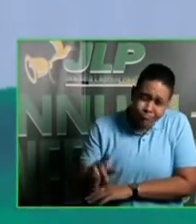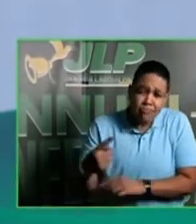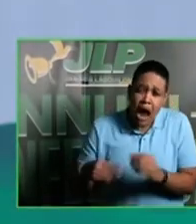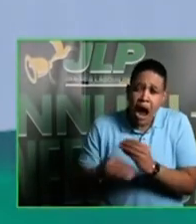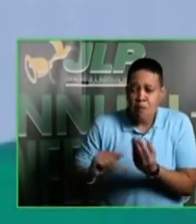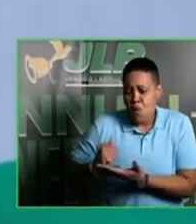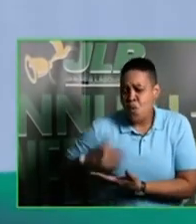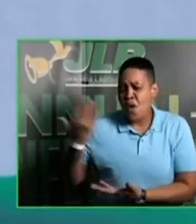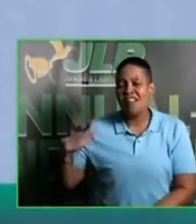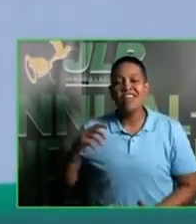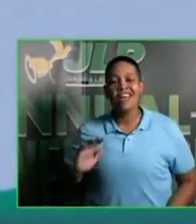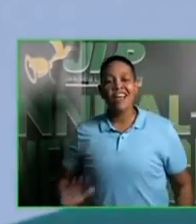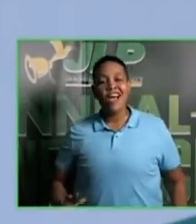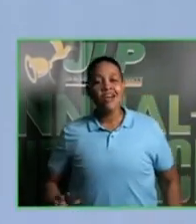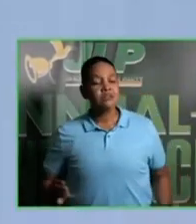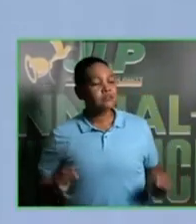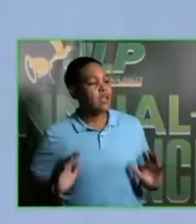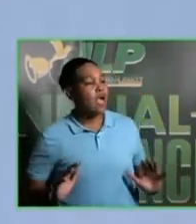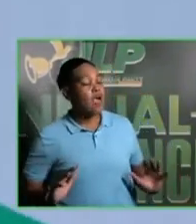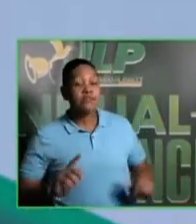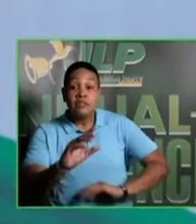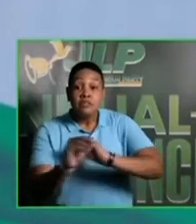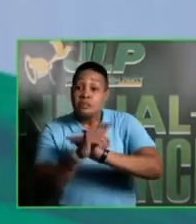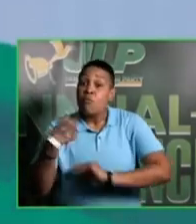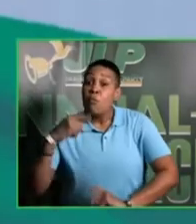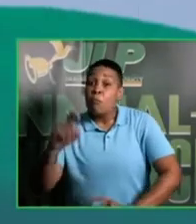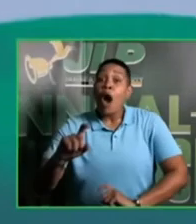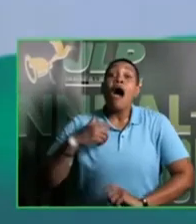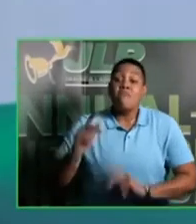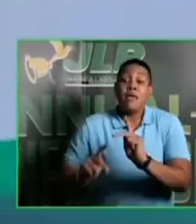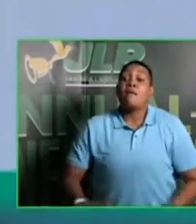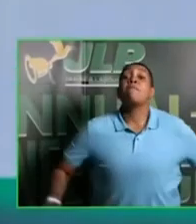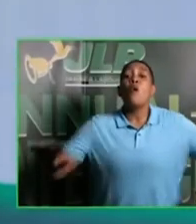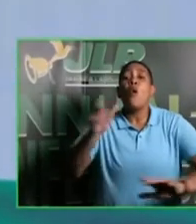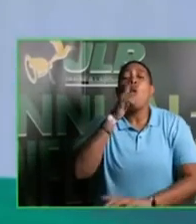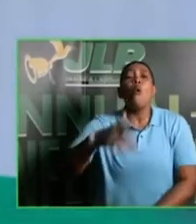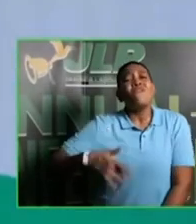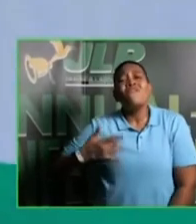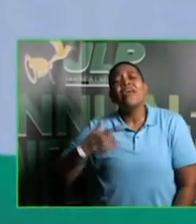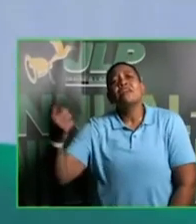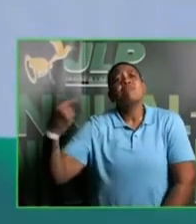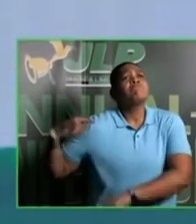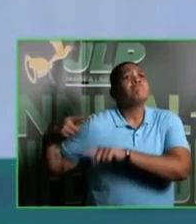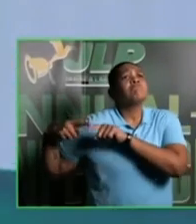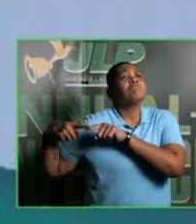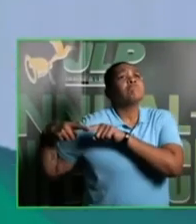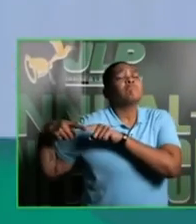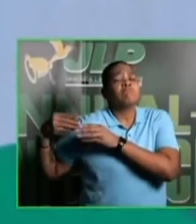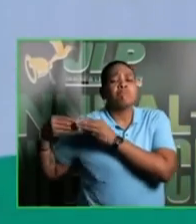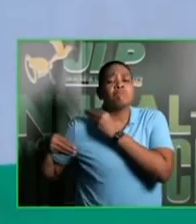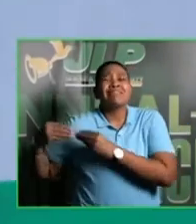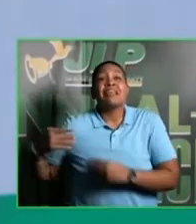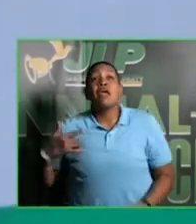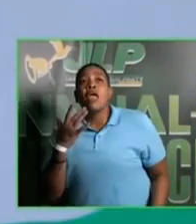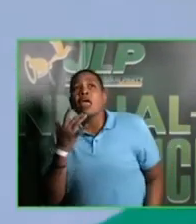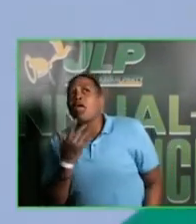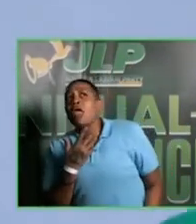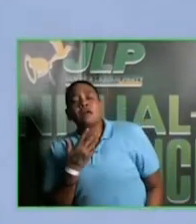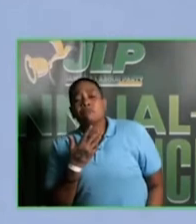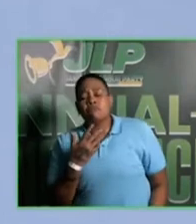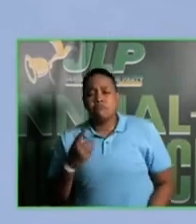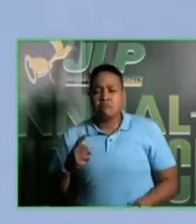for ourselves. We must have a people with a self-reliant economic base. We must build